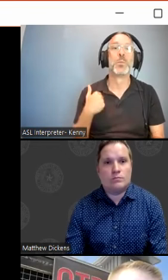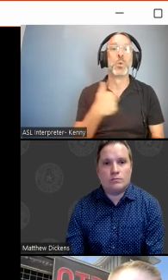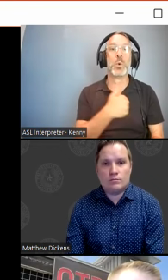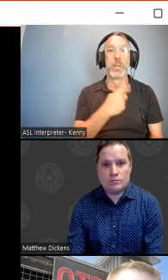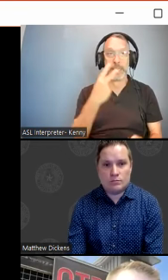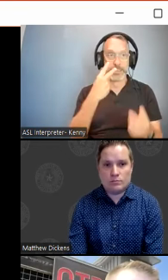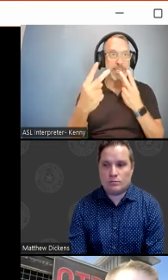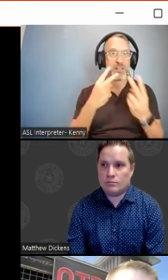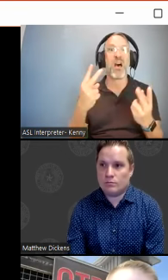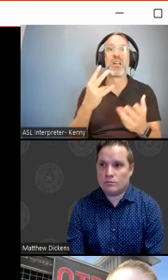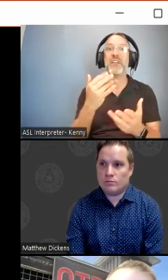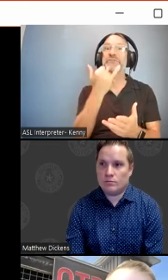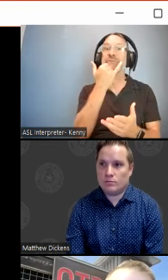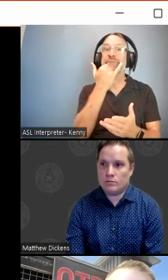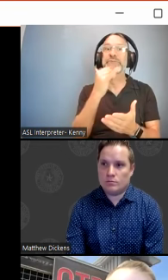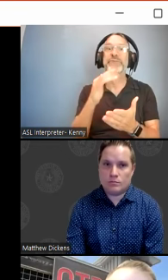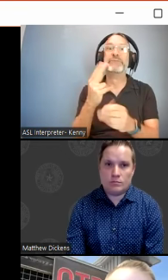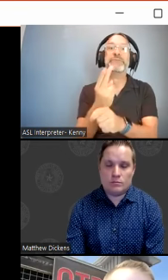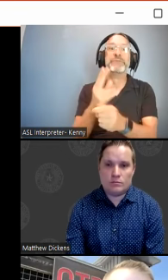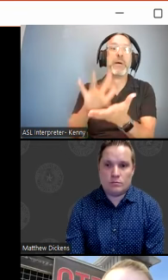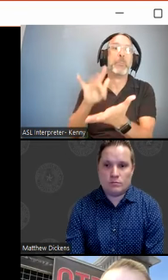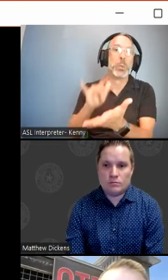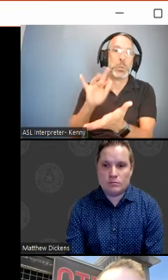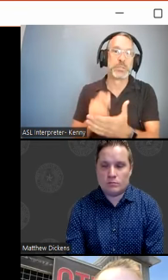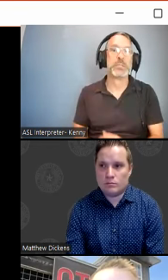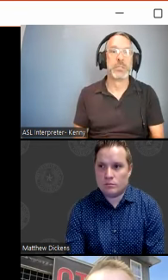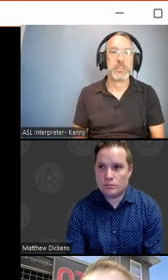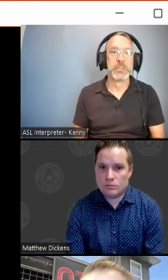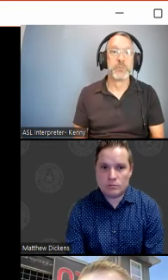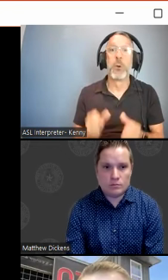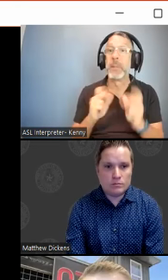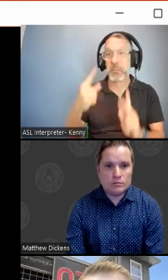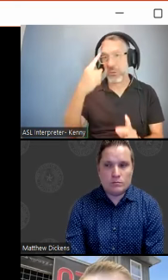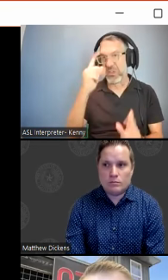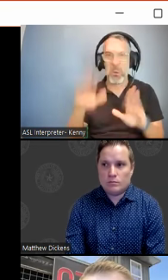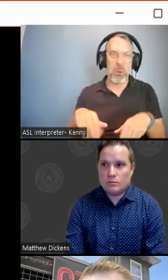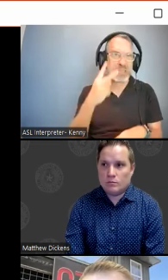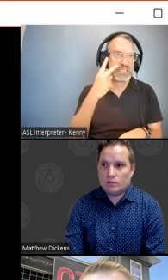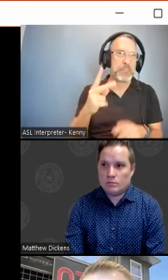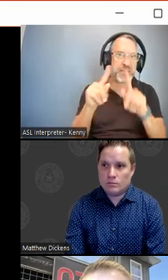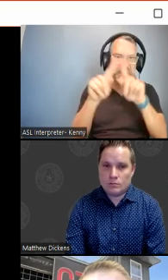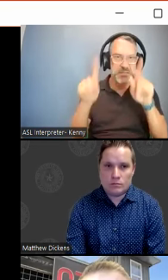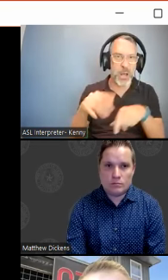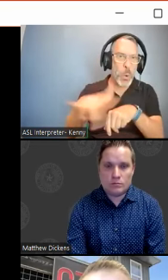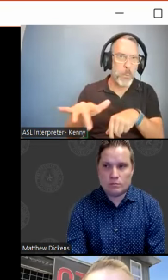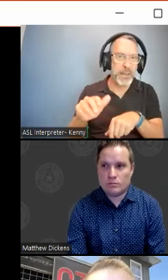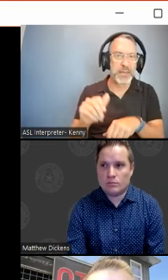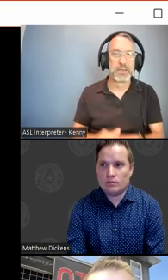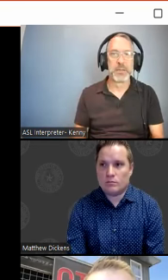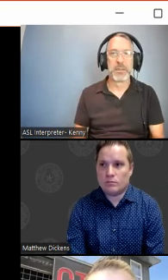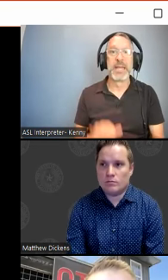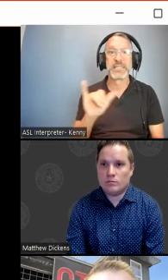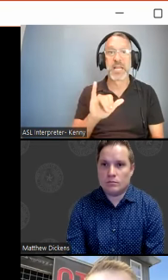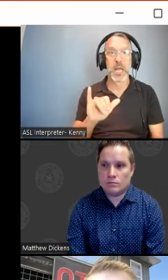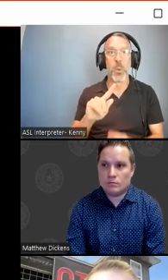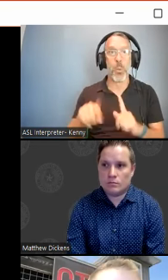a lot of abuse happening. For many people, you may say, well, I see a bunch of those spots open all the time. It's kind of like on